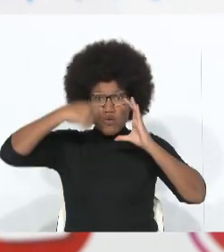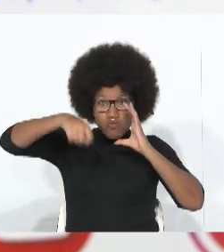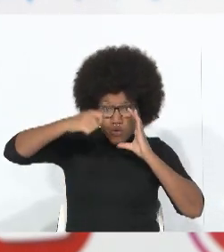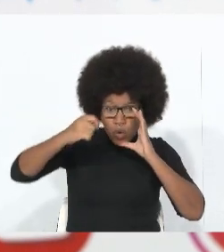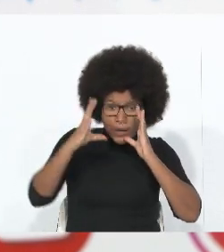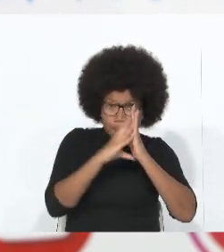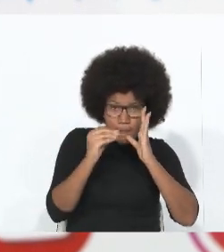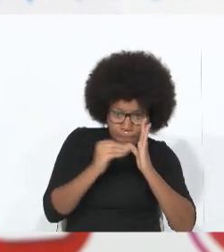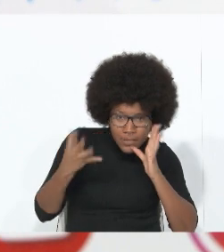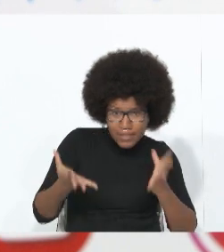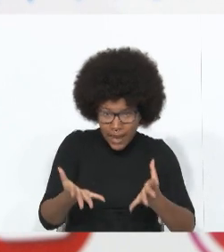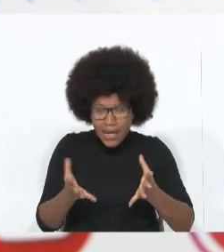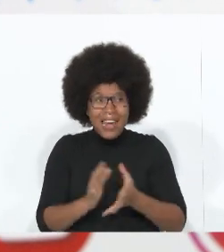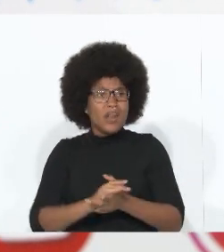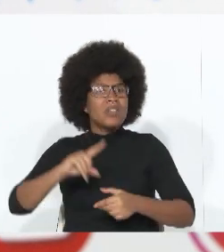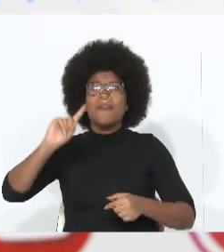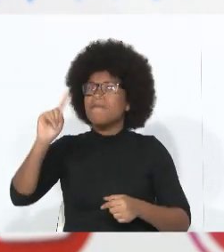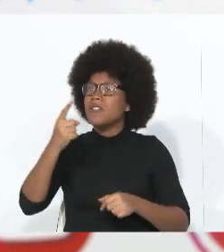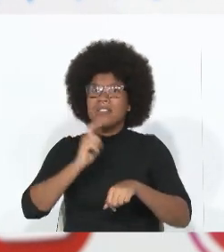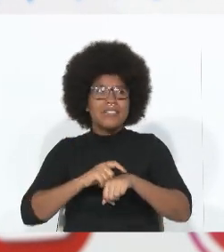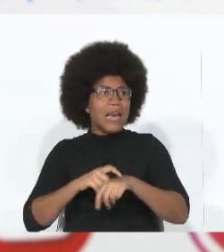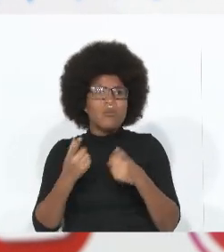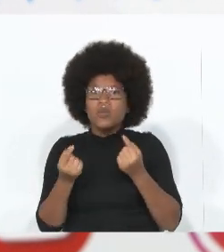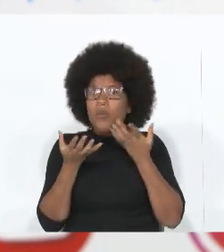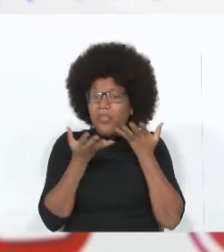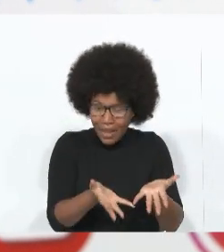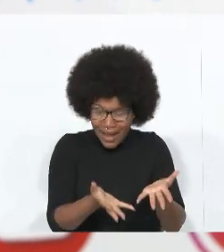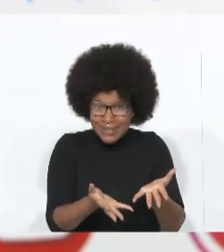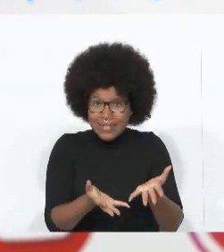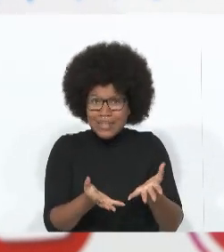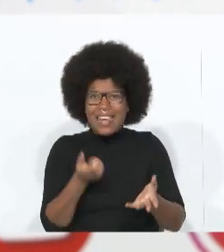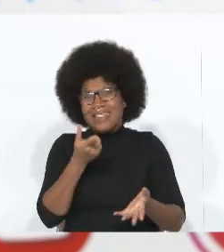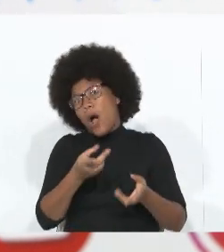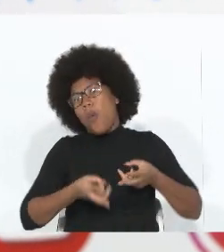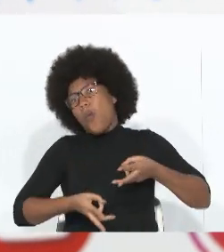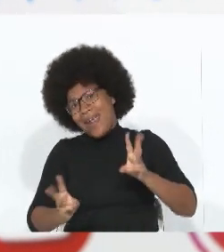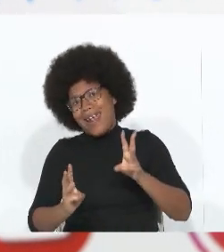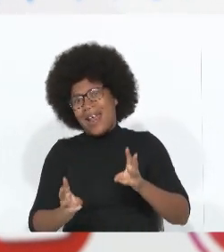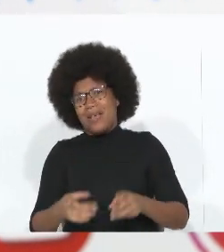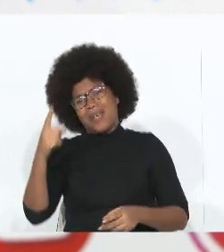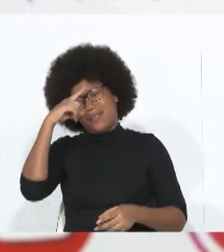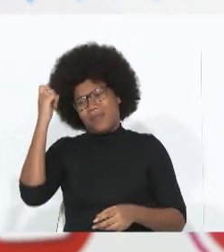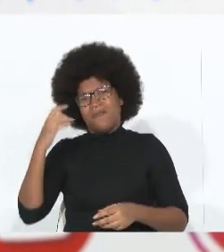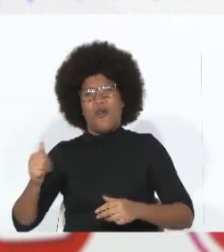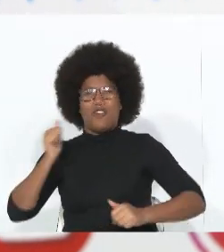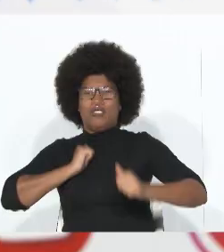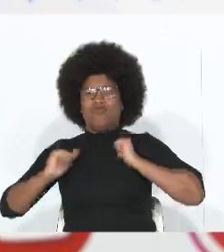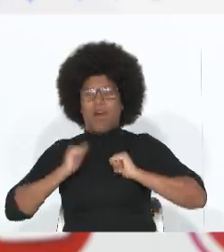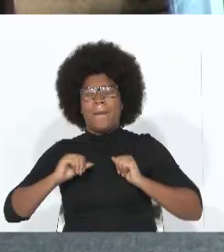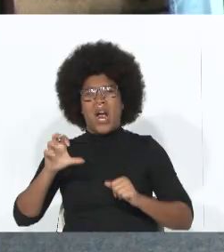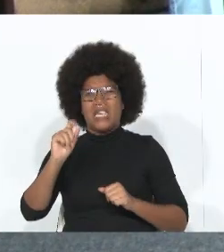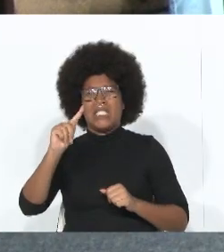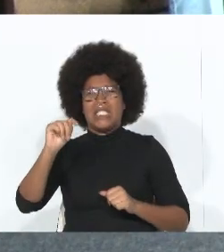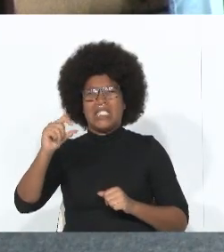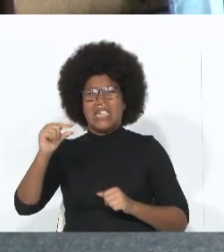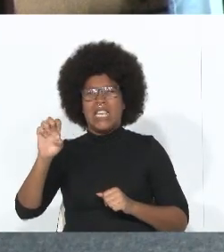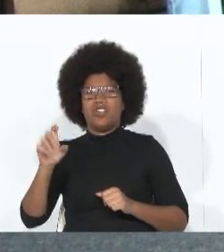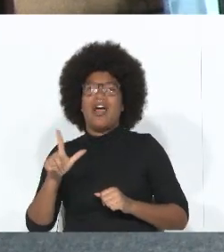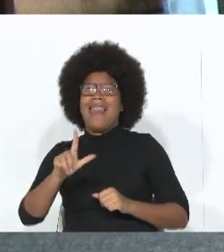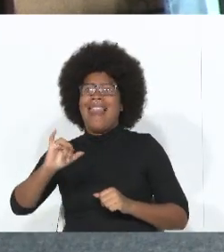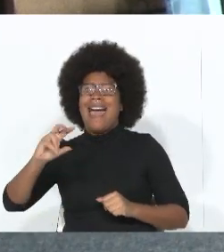and that was my first foray into that kind of space, and it was interesting for